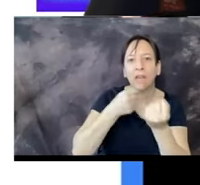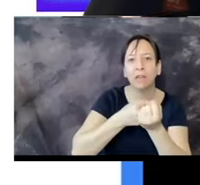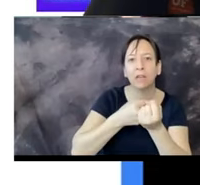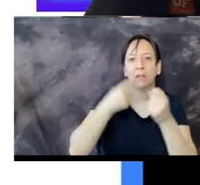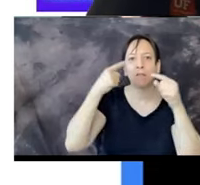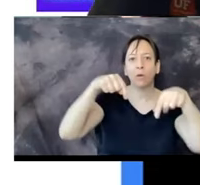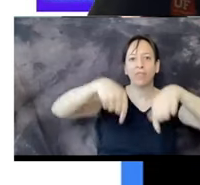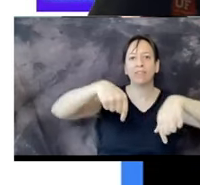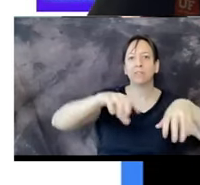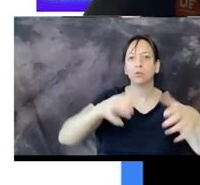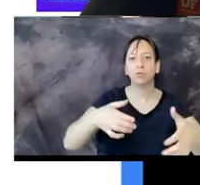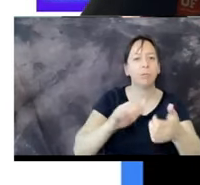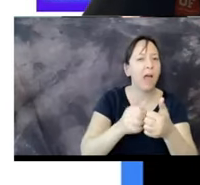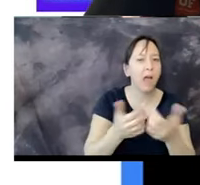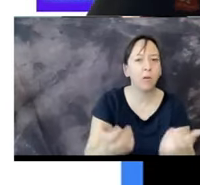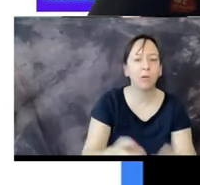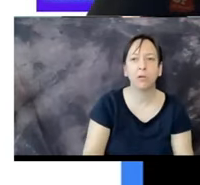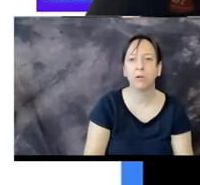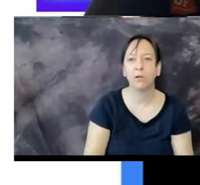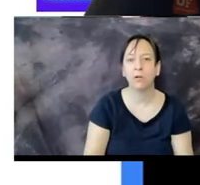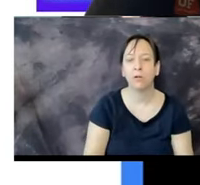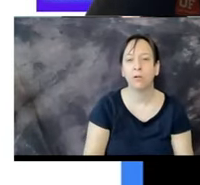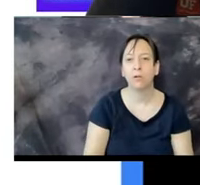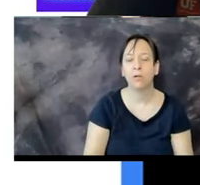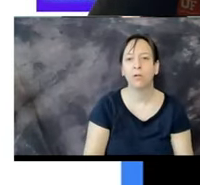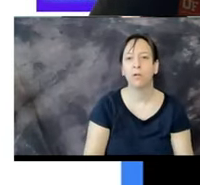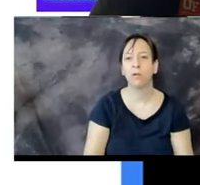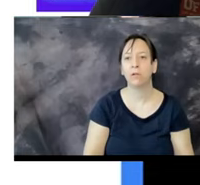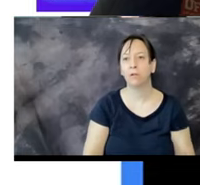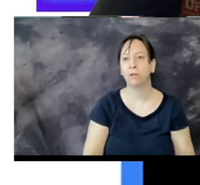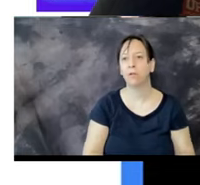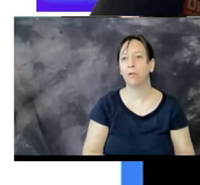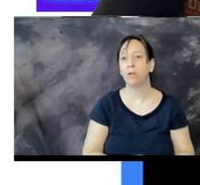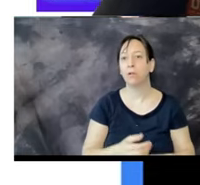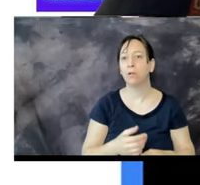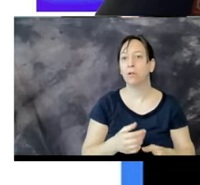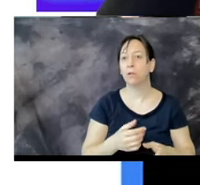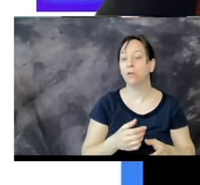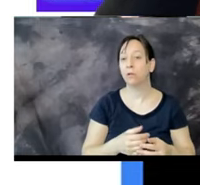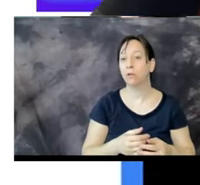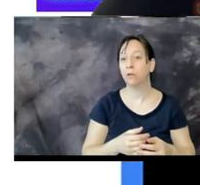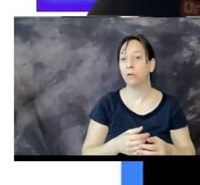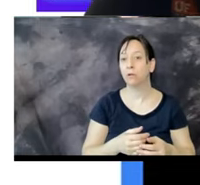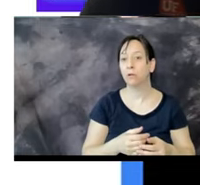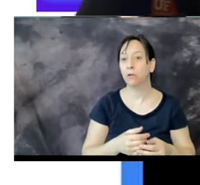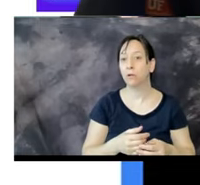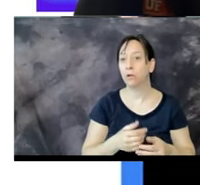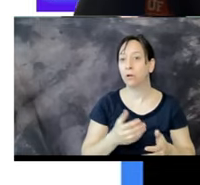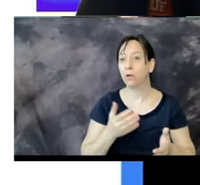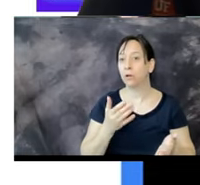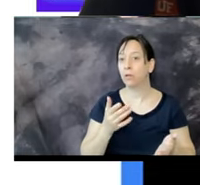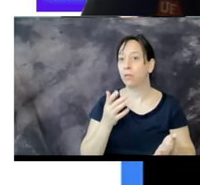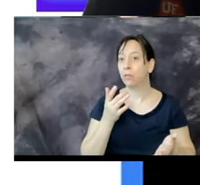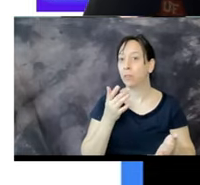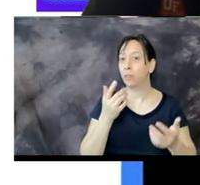Andrew, housing may be something that Impact Lab takes on. It'll just be a matter of time to find out whether that's an issue